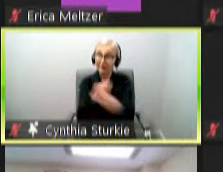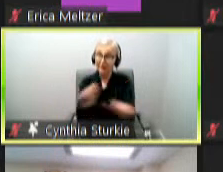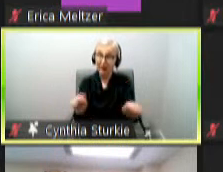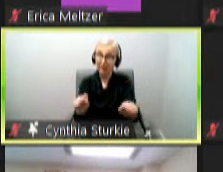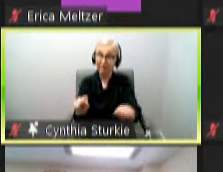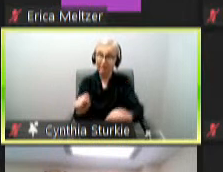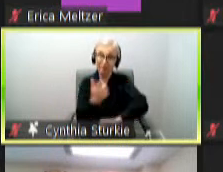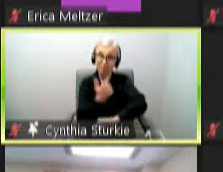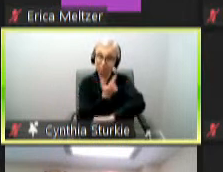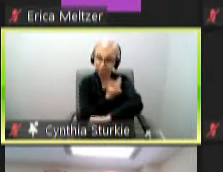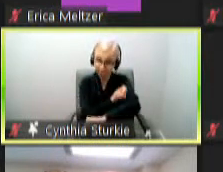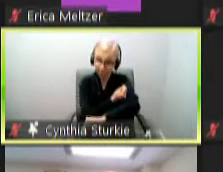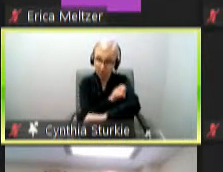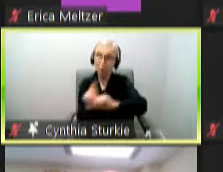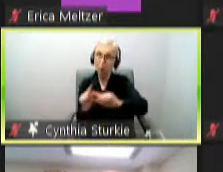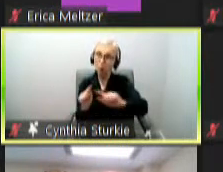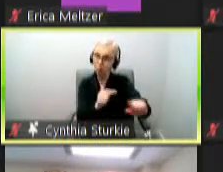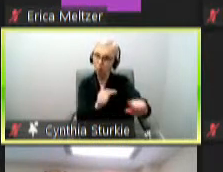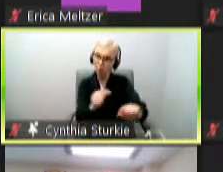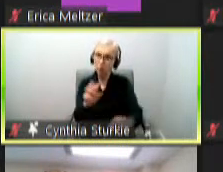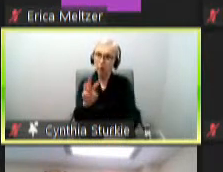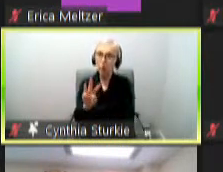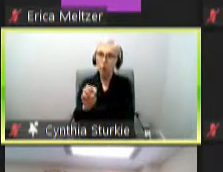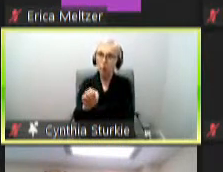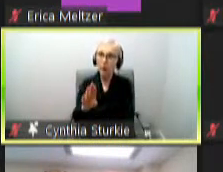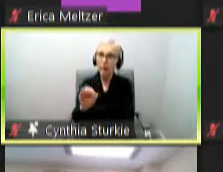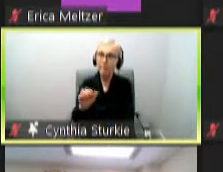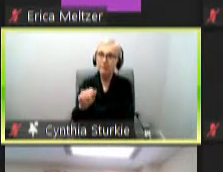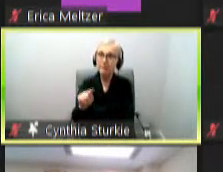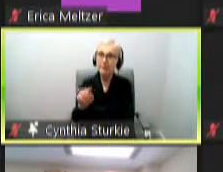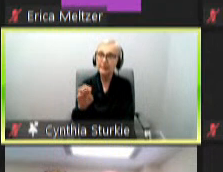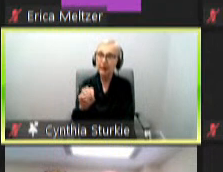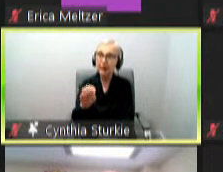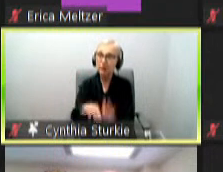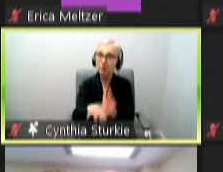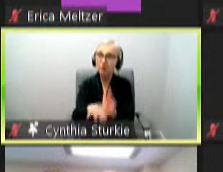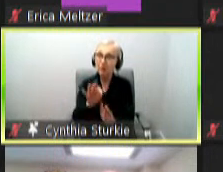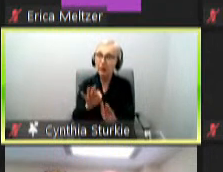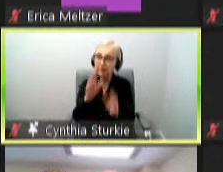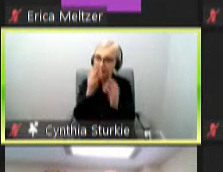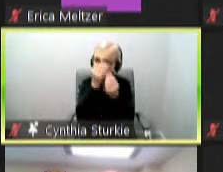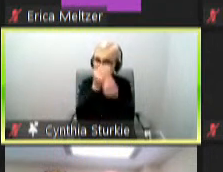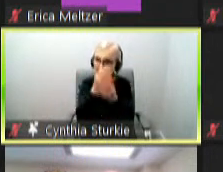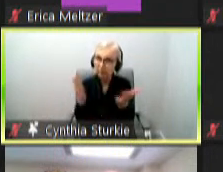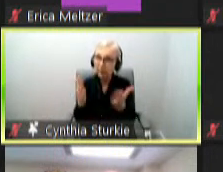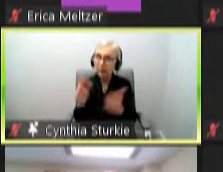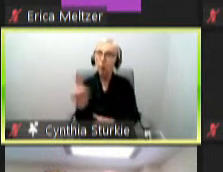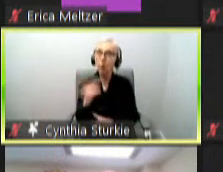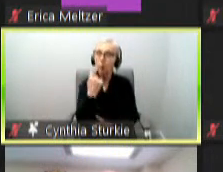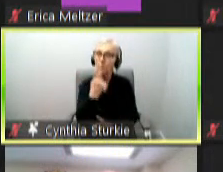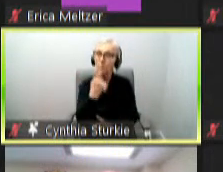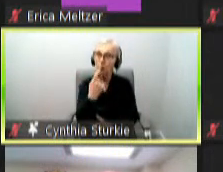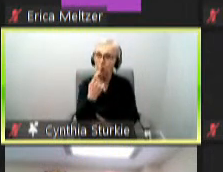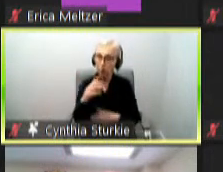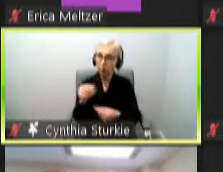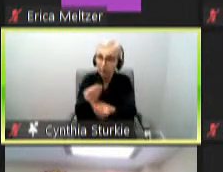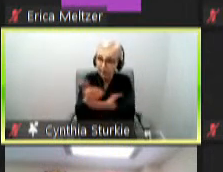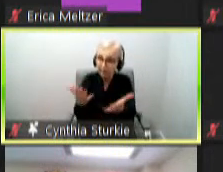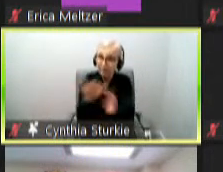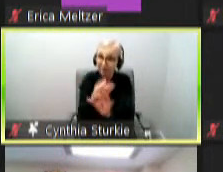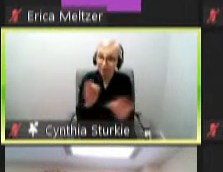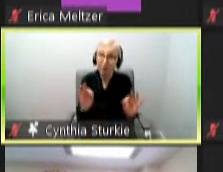vaccines, please go to our website to find information and where you might find a provider who can give this vaccine for